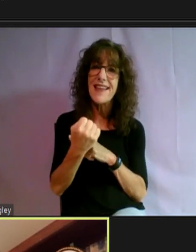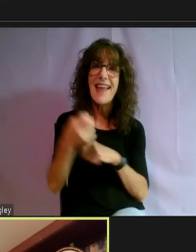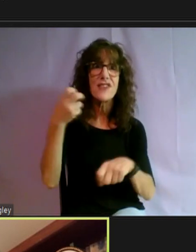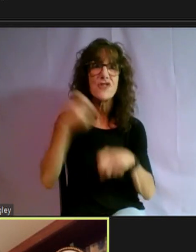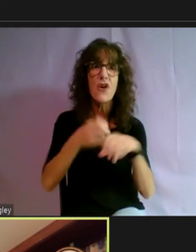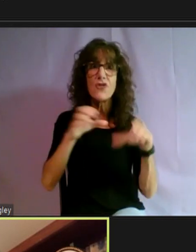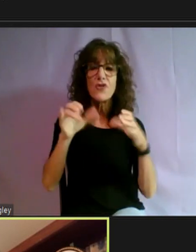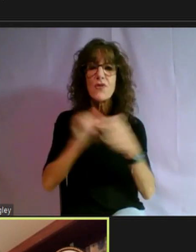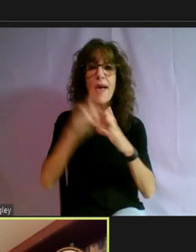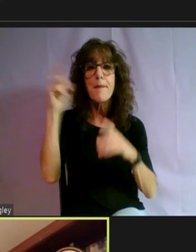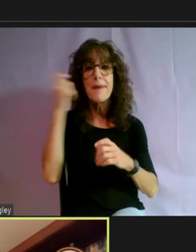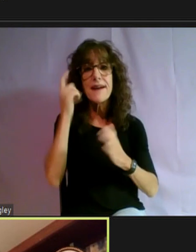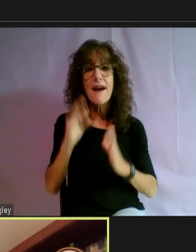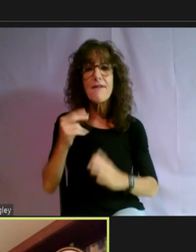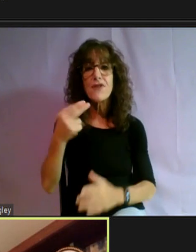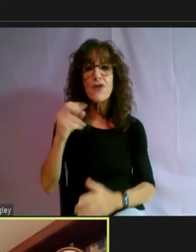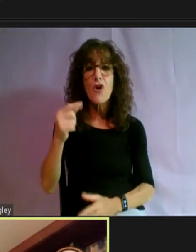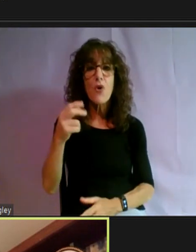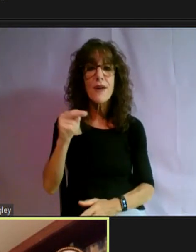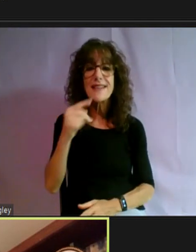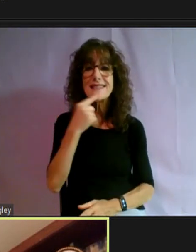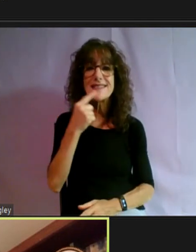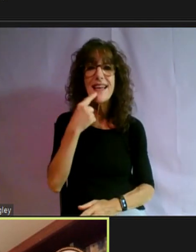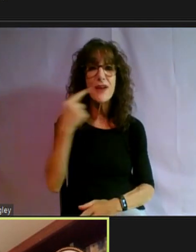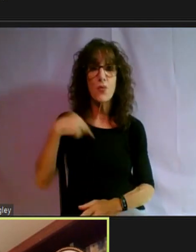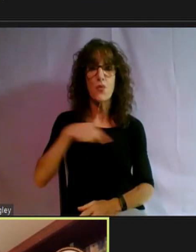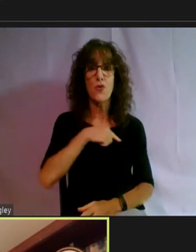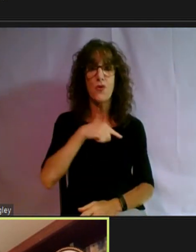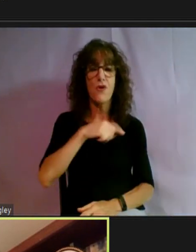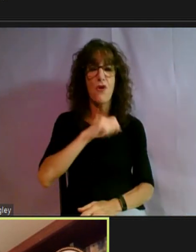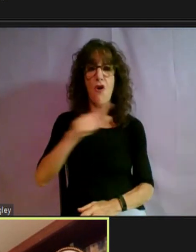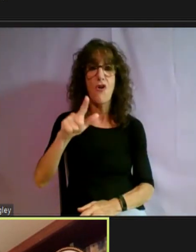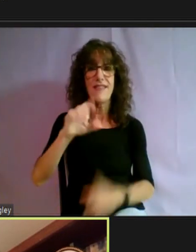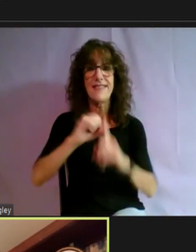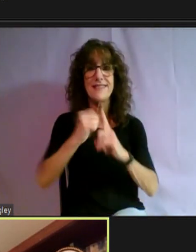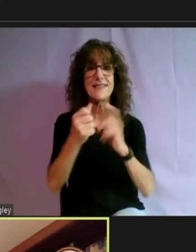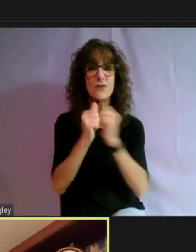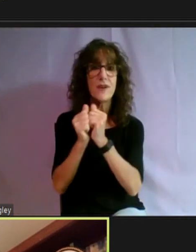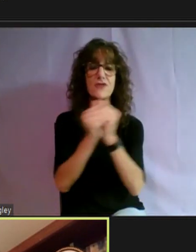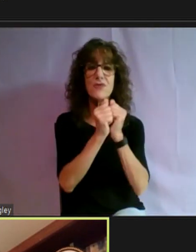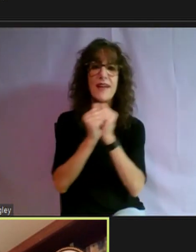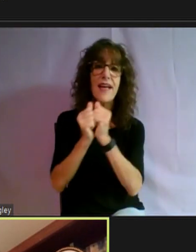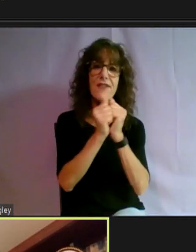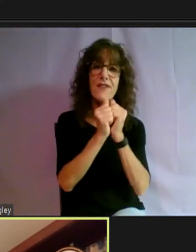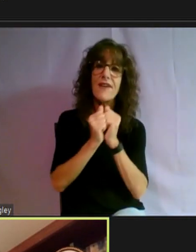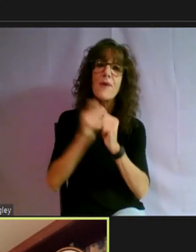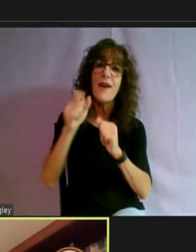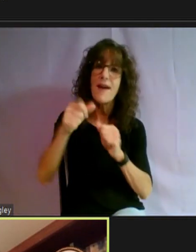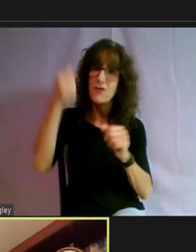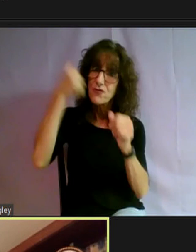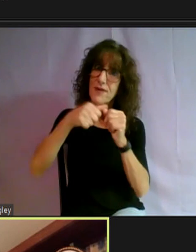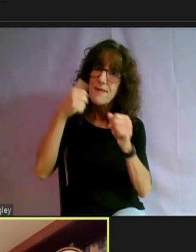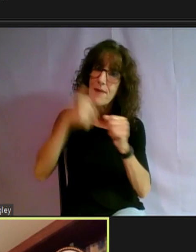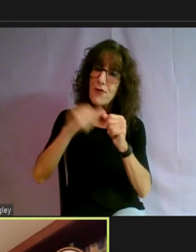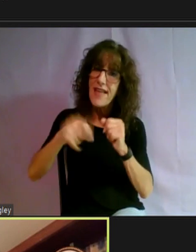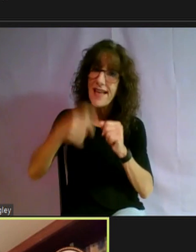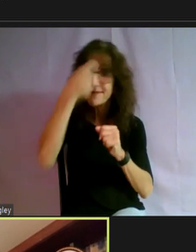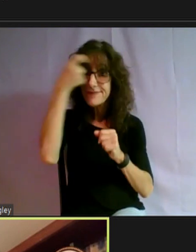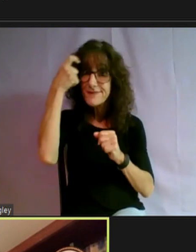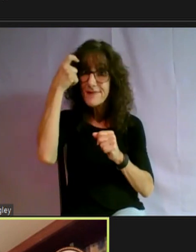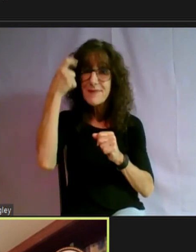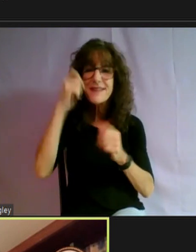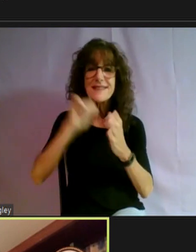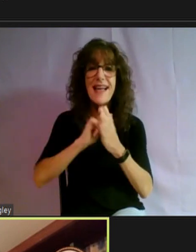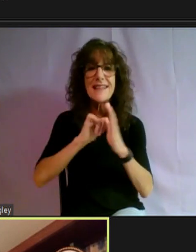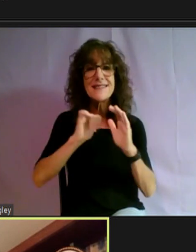do, but Governor Hogan said from day one, we're all in this together, and we just have to keep remembering that, because that's how the virus